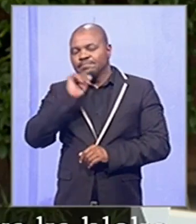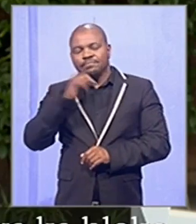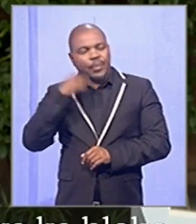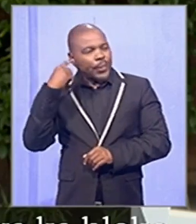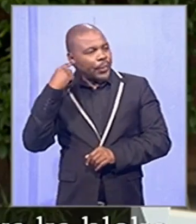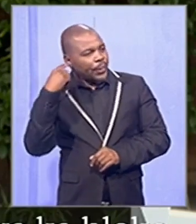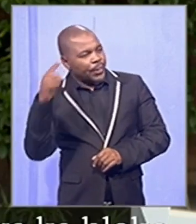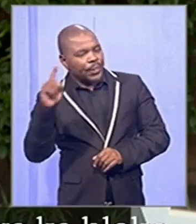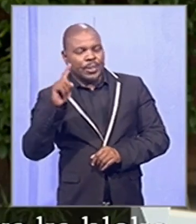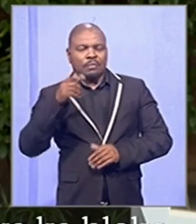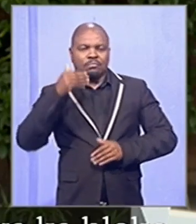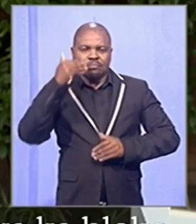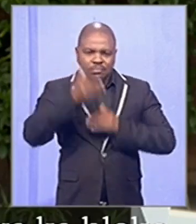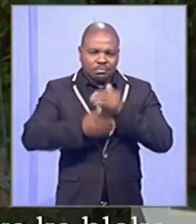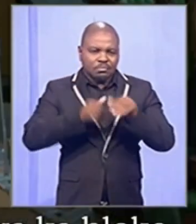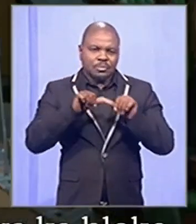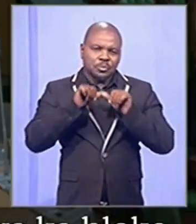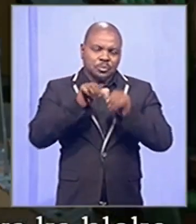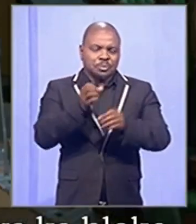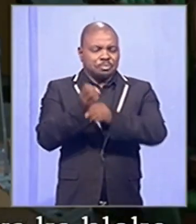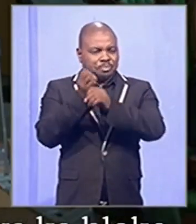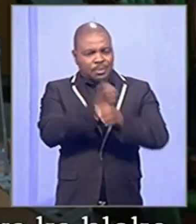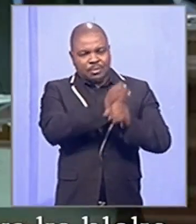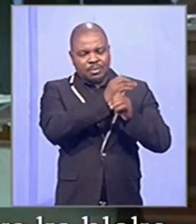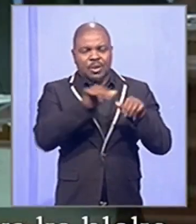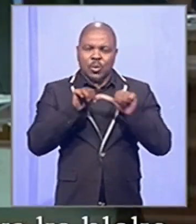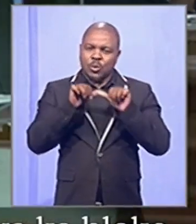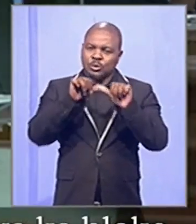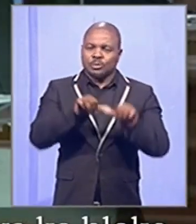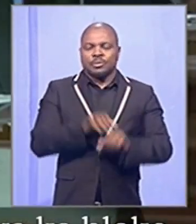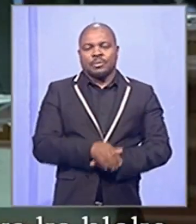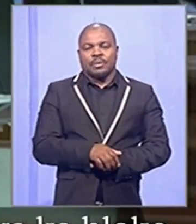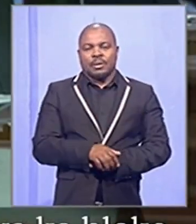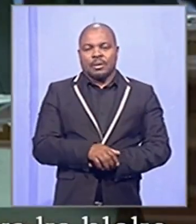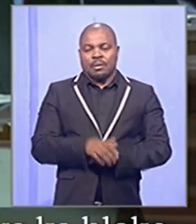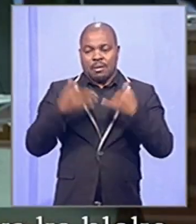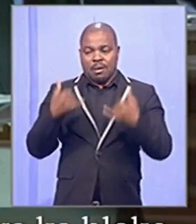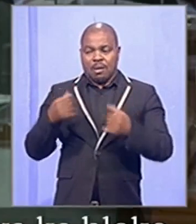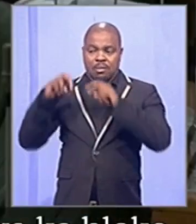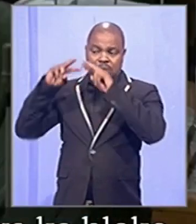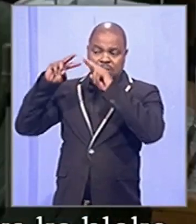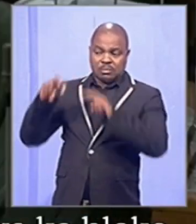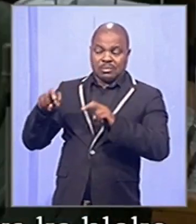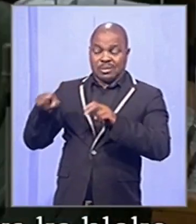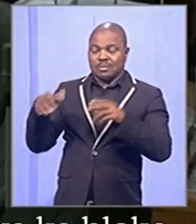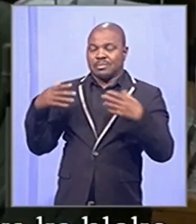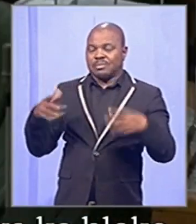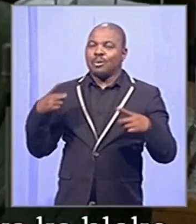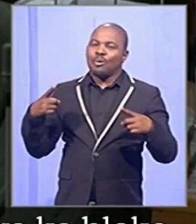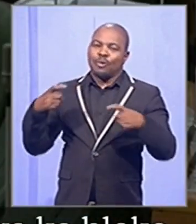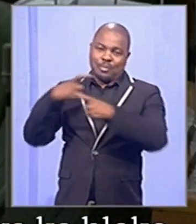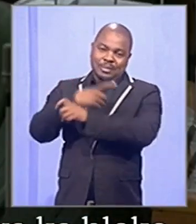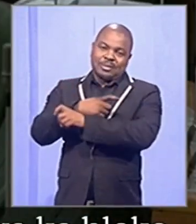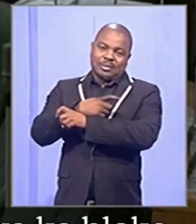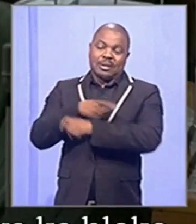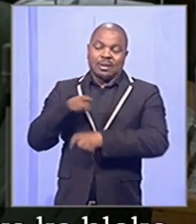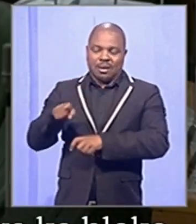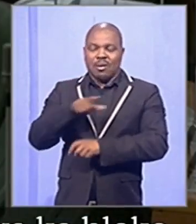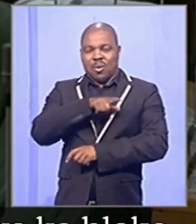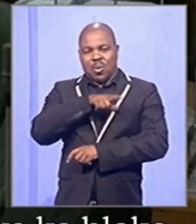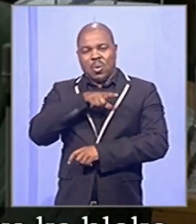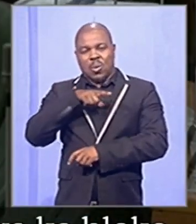other requests from other states for it to stop. It doesn't seem to be anywhere near stopping. It